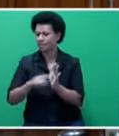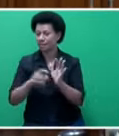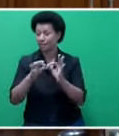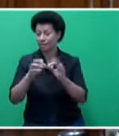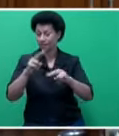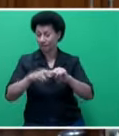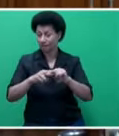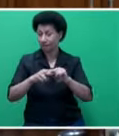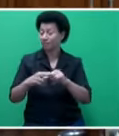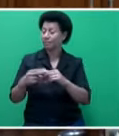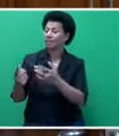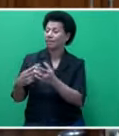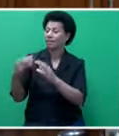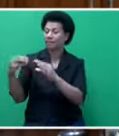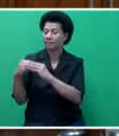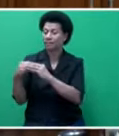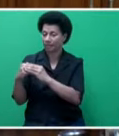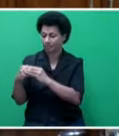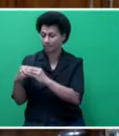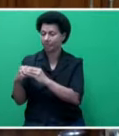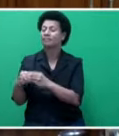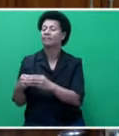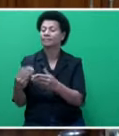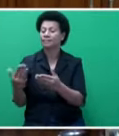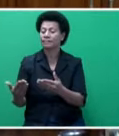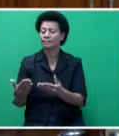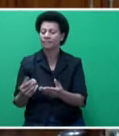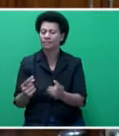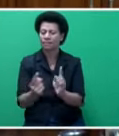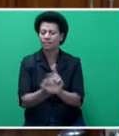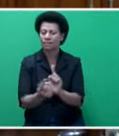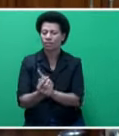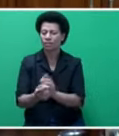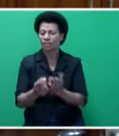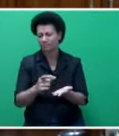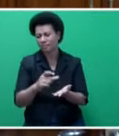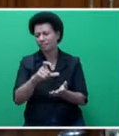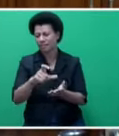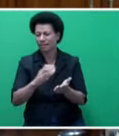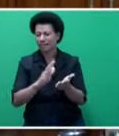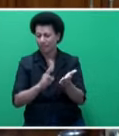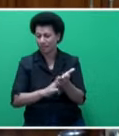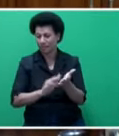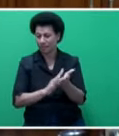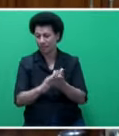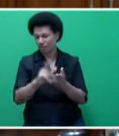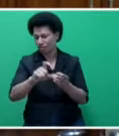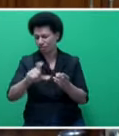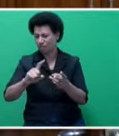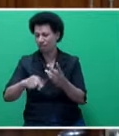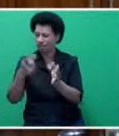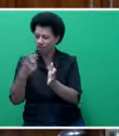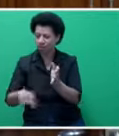and also all the banks, we also met with Carpenters Finance, Tapu group of companies, Vinod Patel Home and Living,